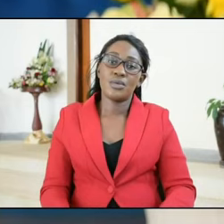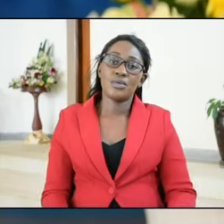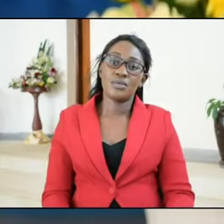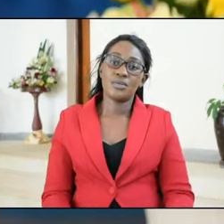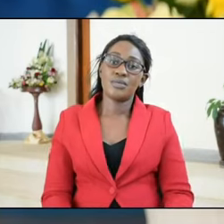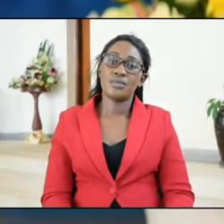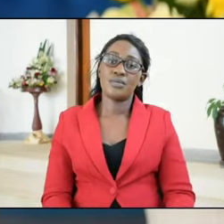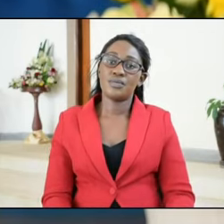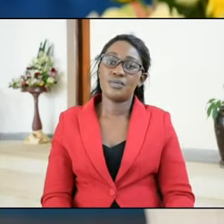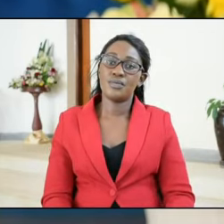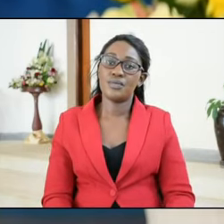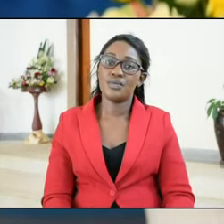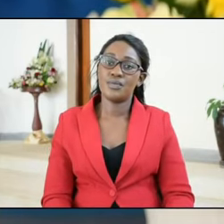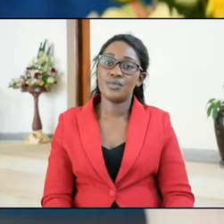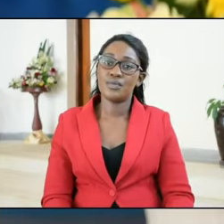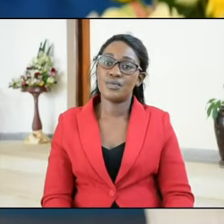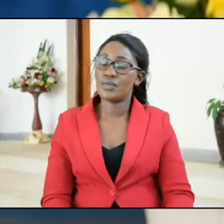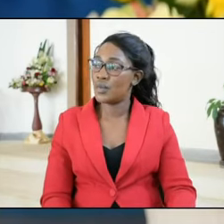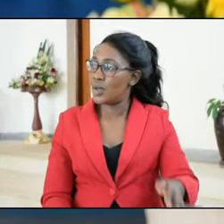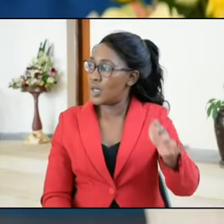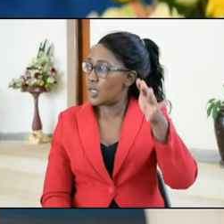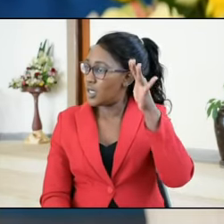For example, you hear of